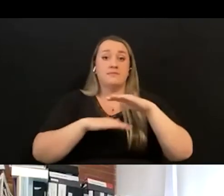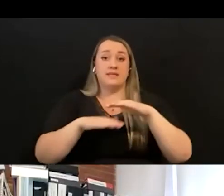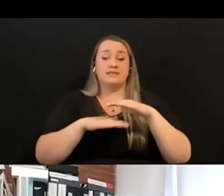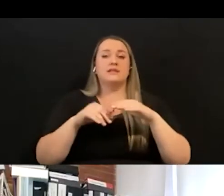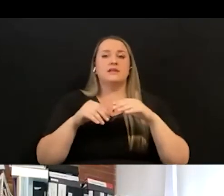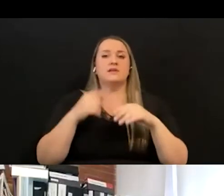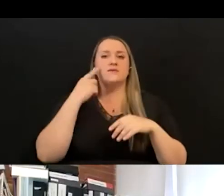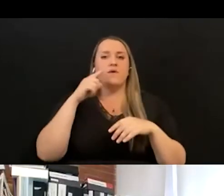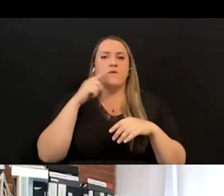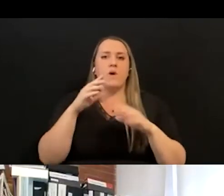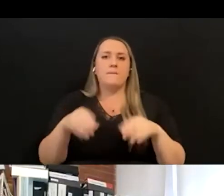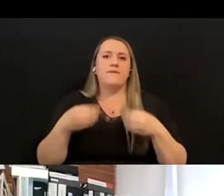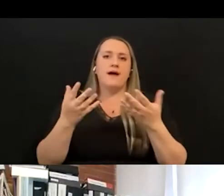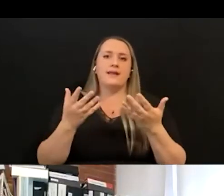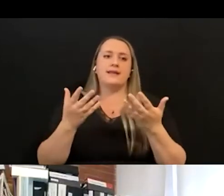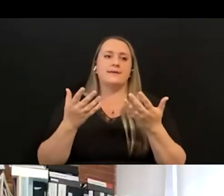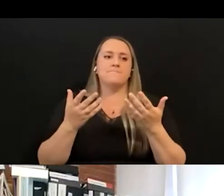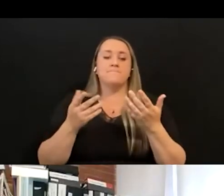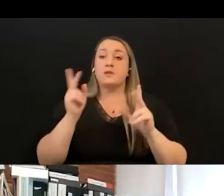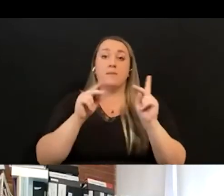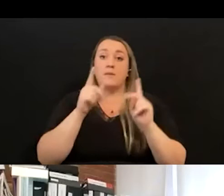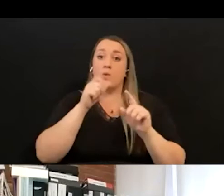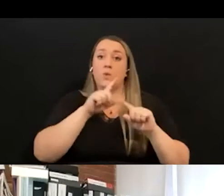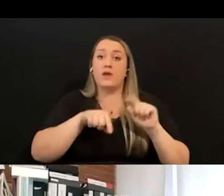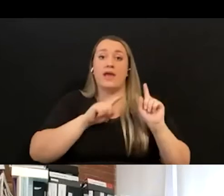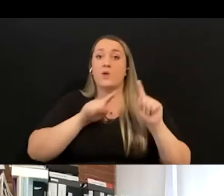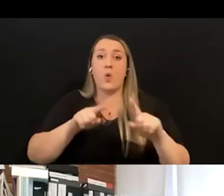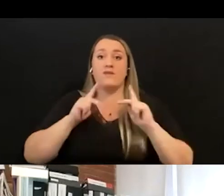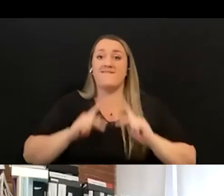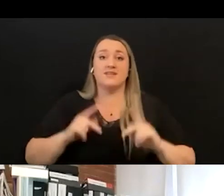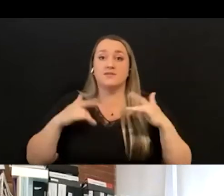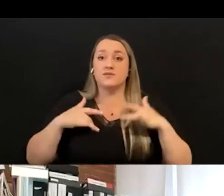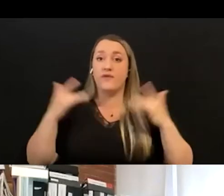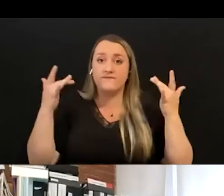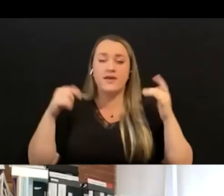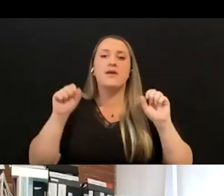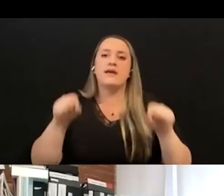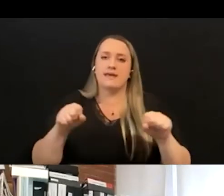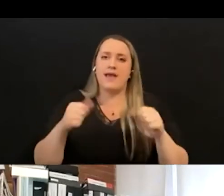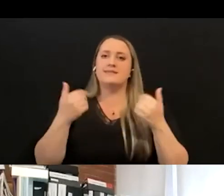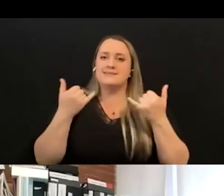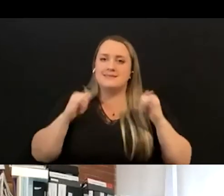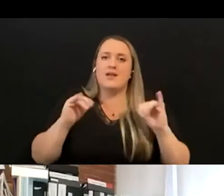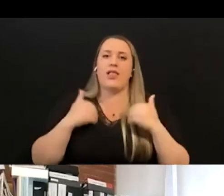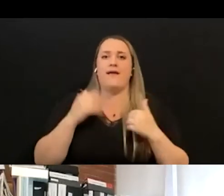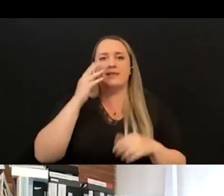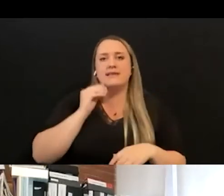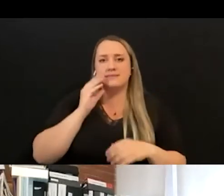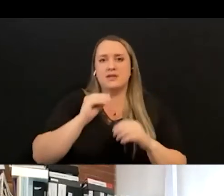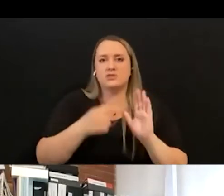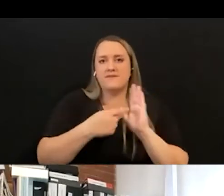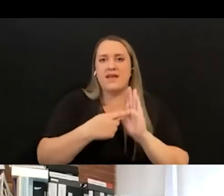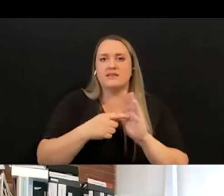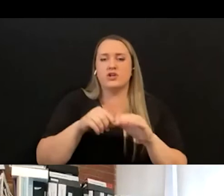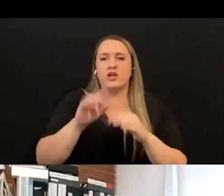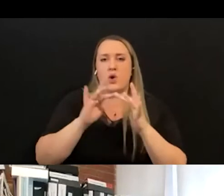people who may not be able to attend the exhibition on site a kind of an experience of the exhibition in an online